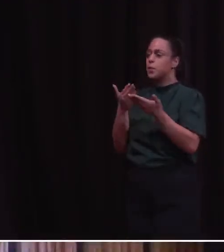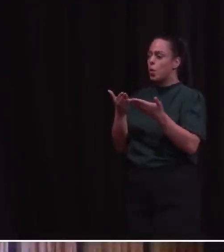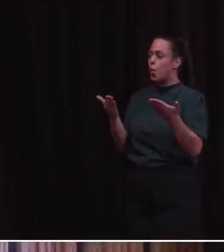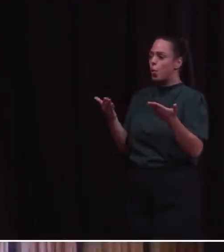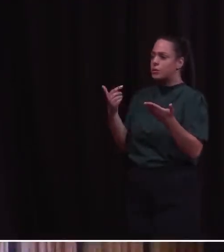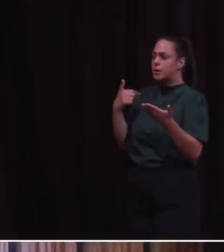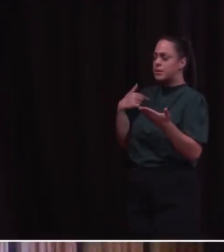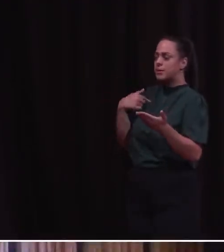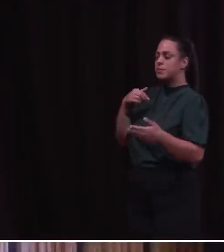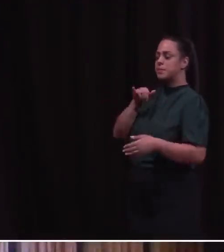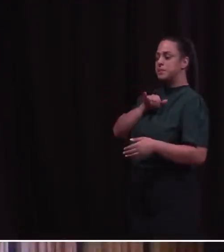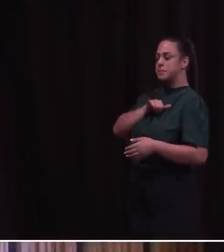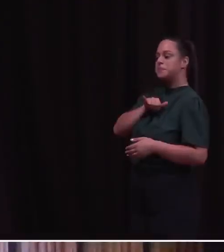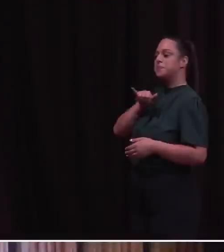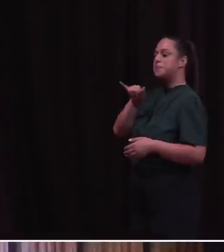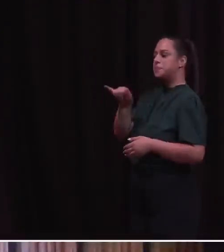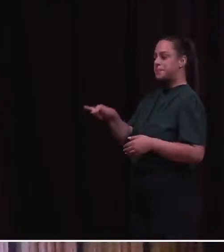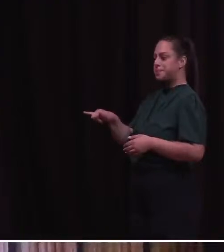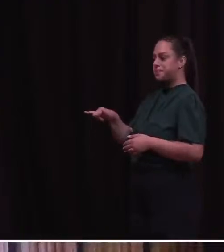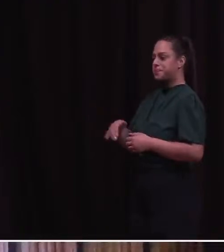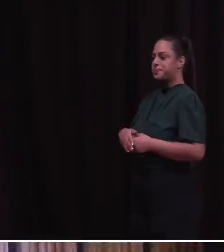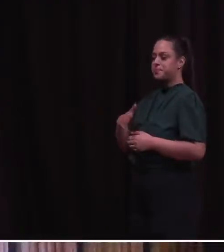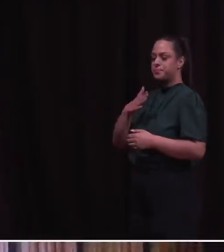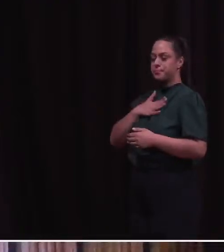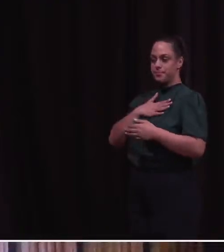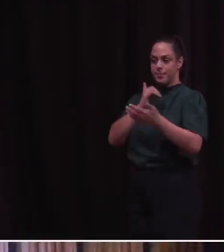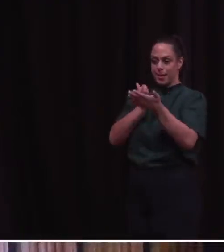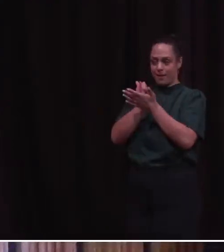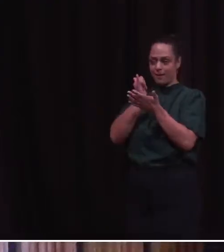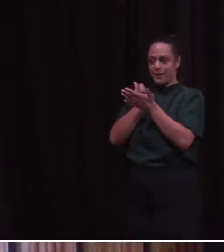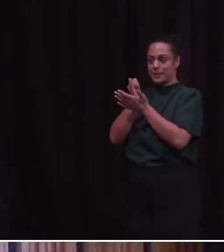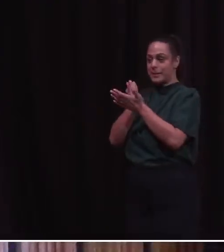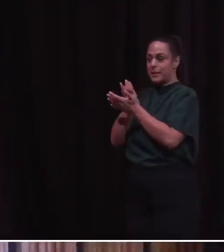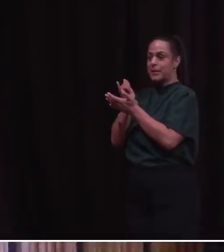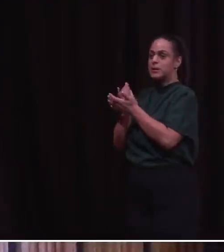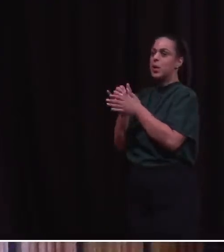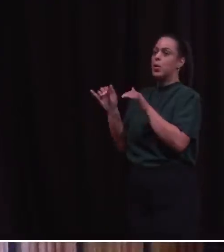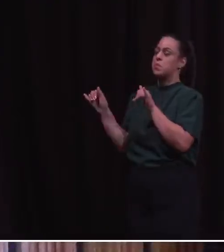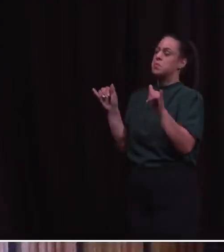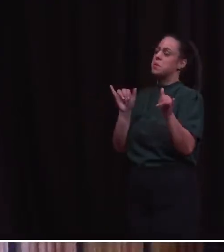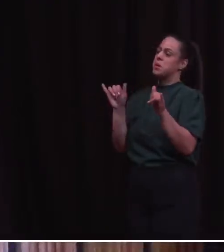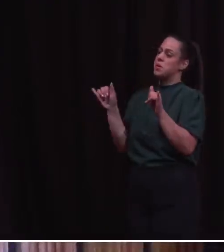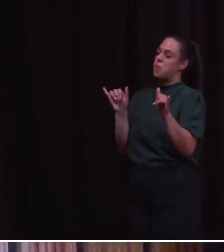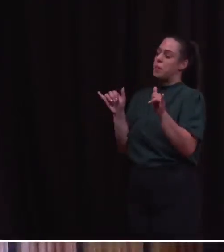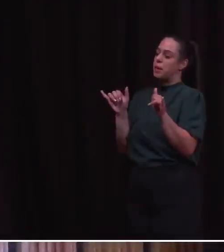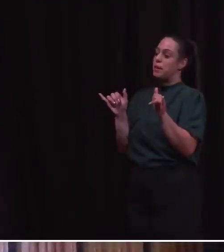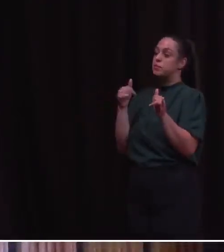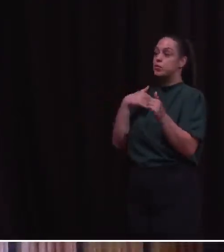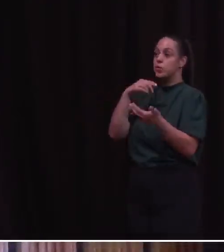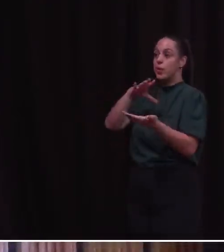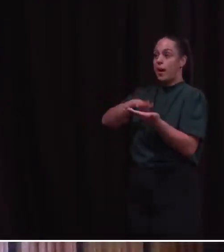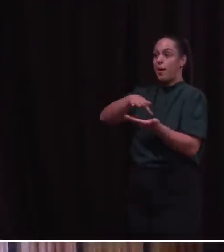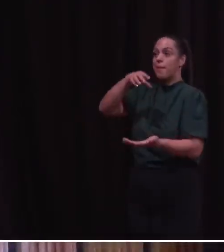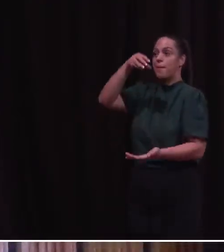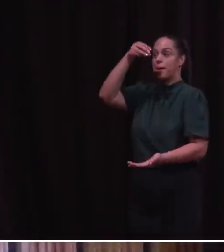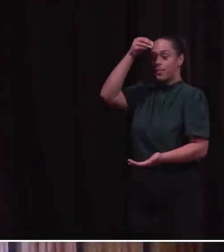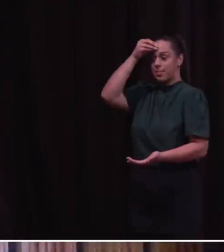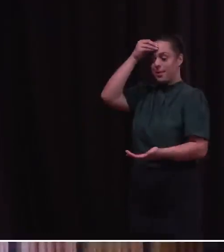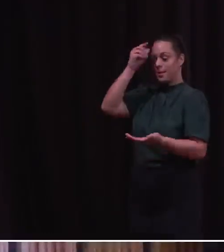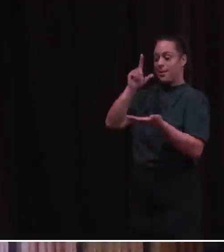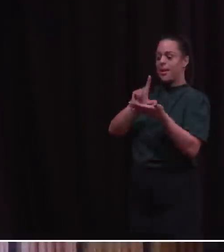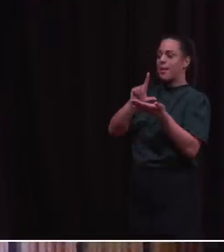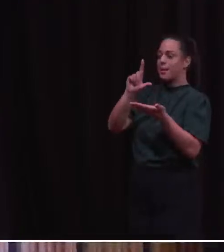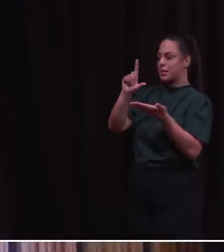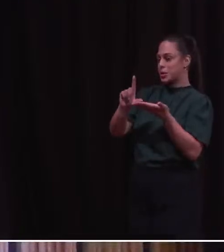that in my research and in my learnings, I have known that we